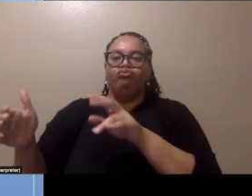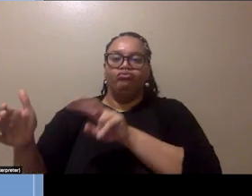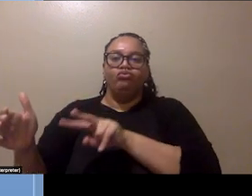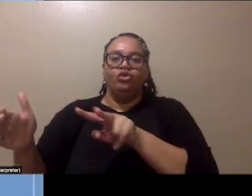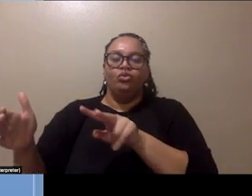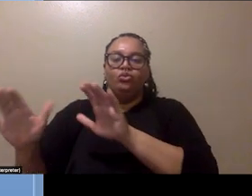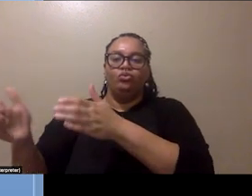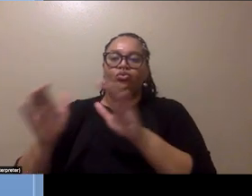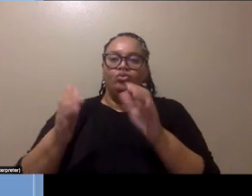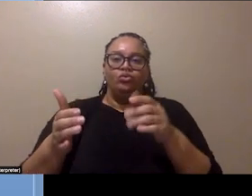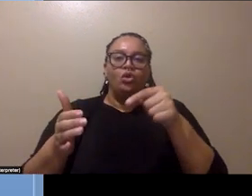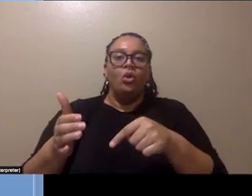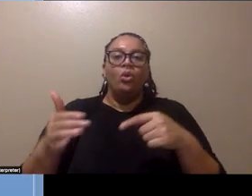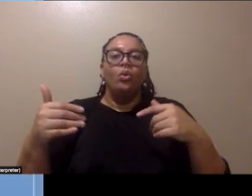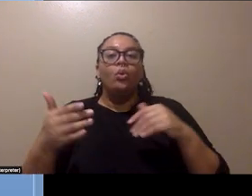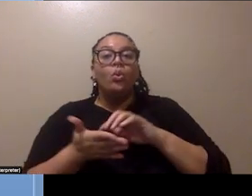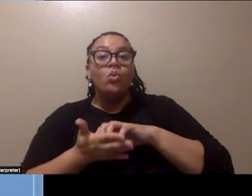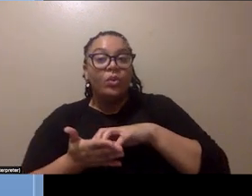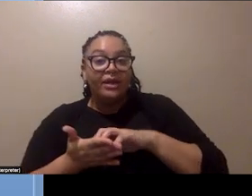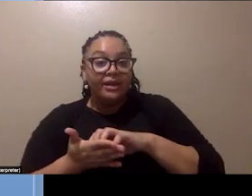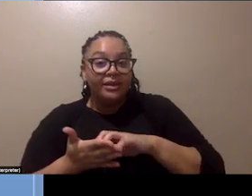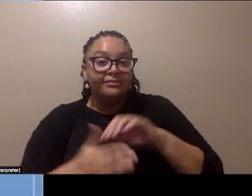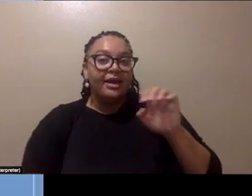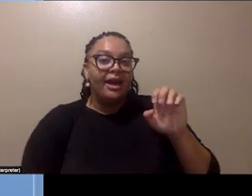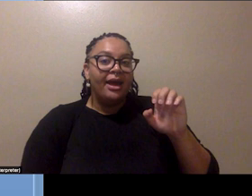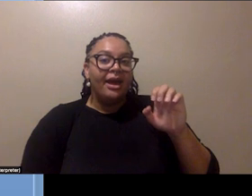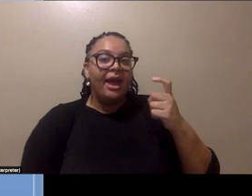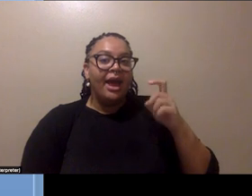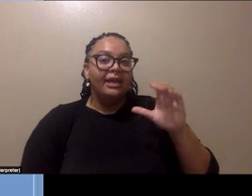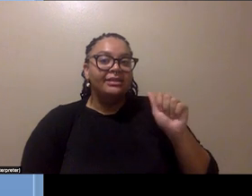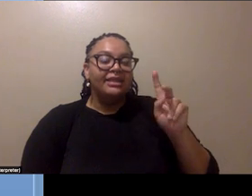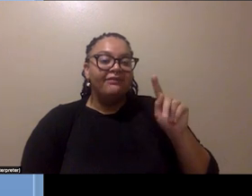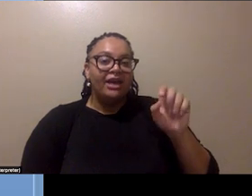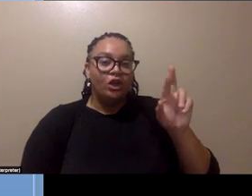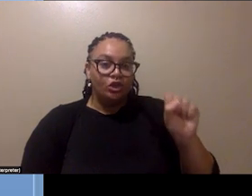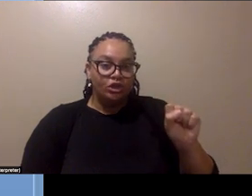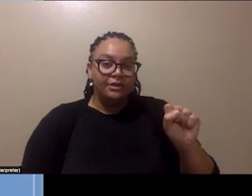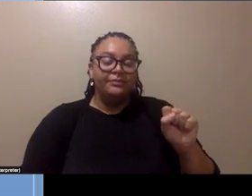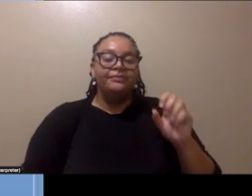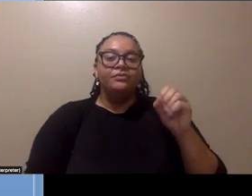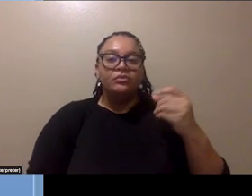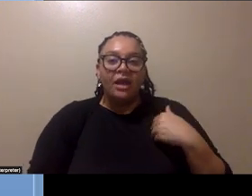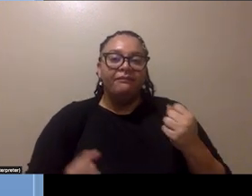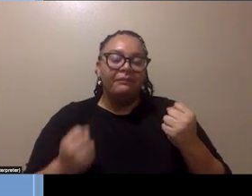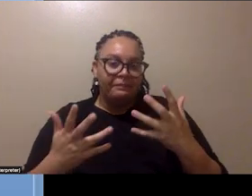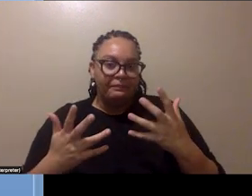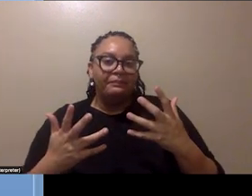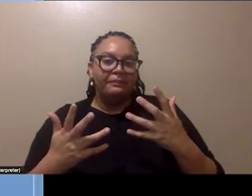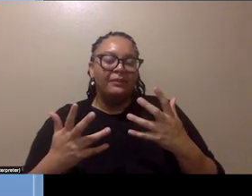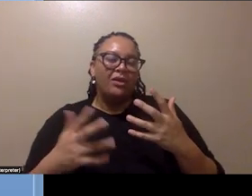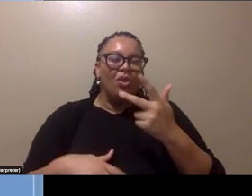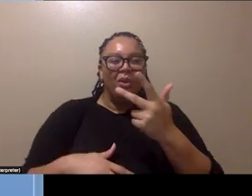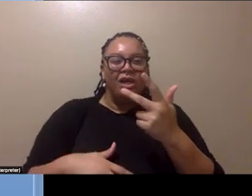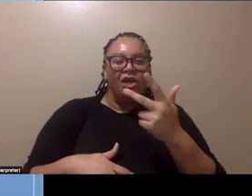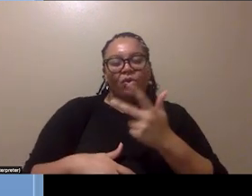cavity nesters are weak excavators, such as this chestnutback chickadee. And a red-breasted nuthatch is another good example